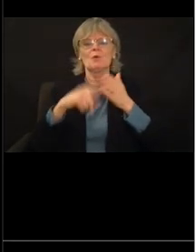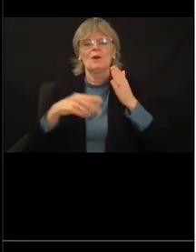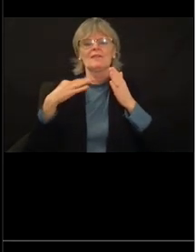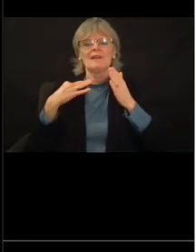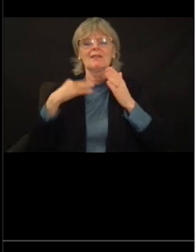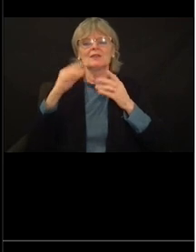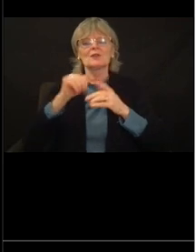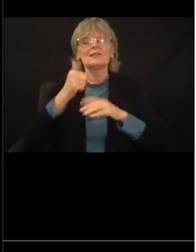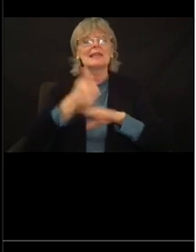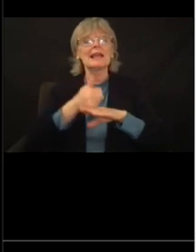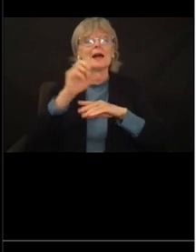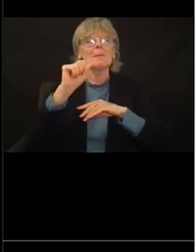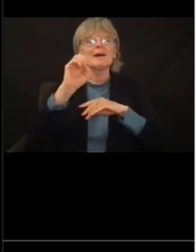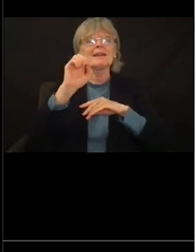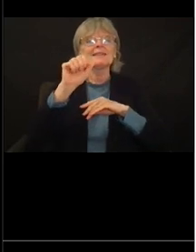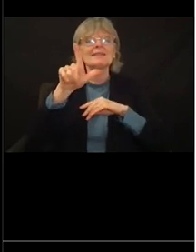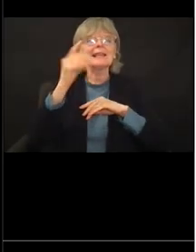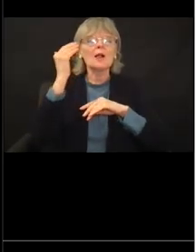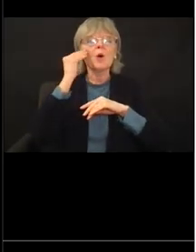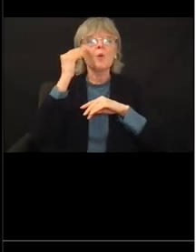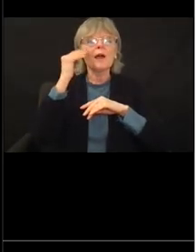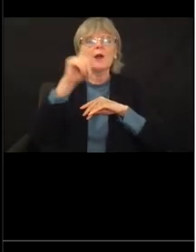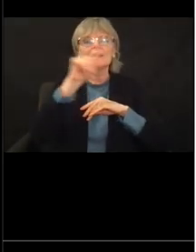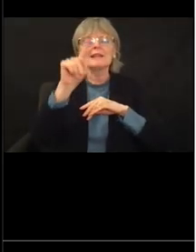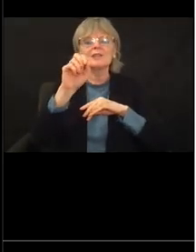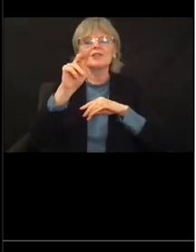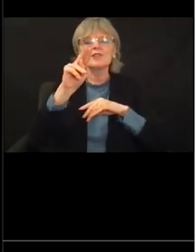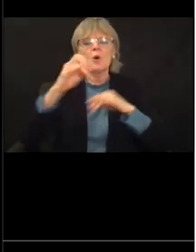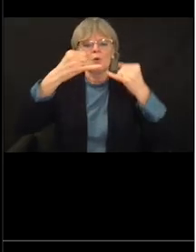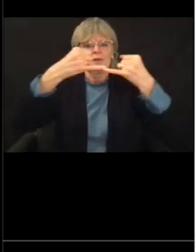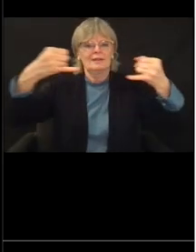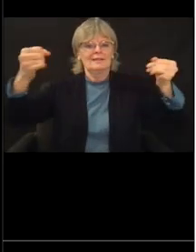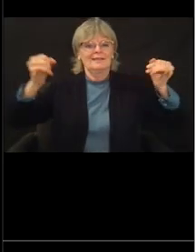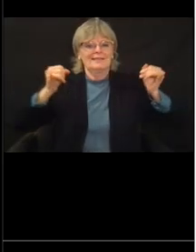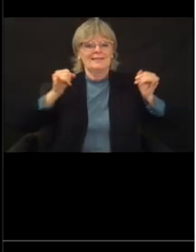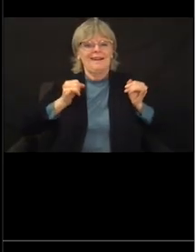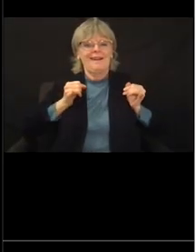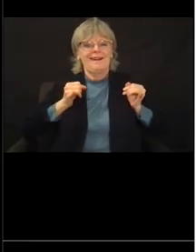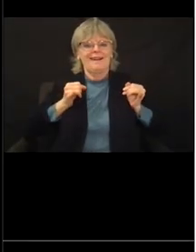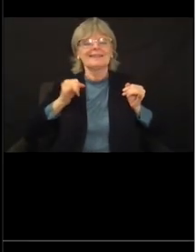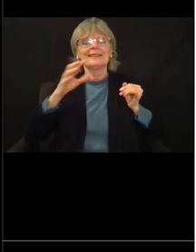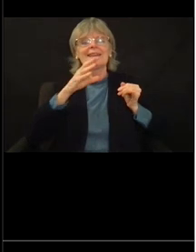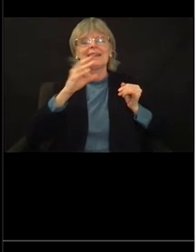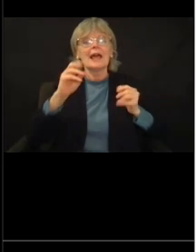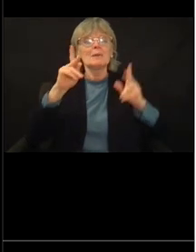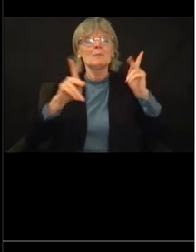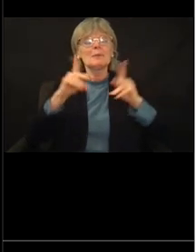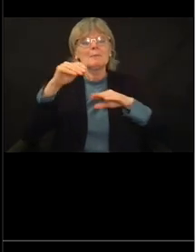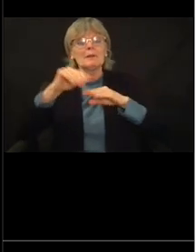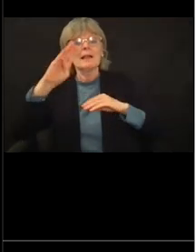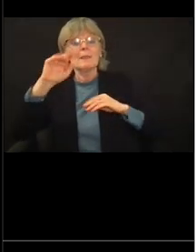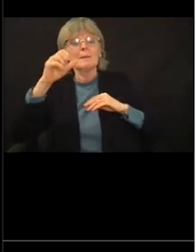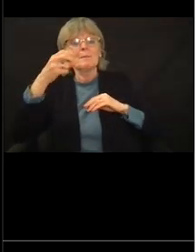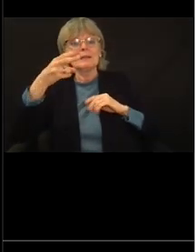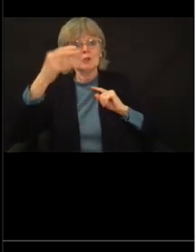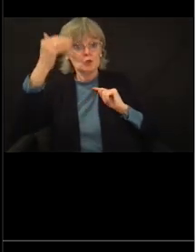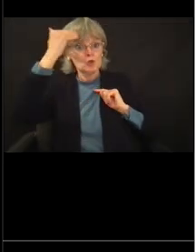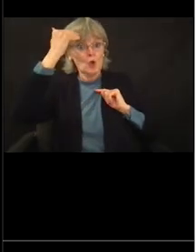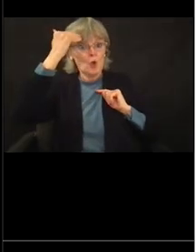seal awareness zone. So it's a sign with rope, and it also helps beachgoers to know that there's a seal